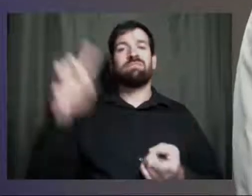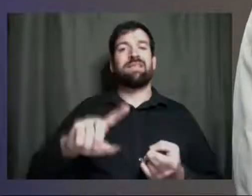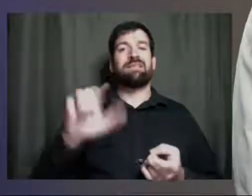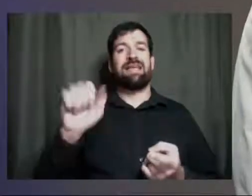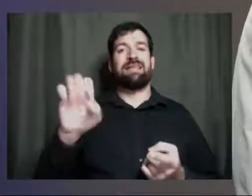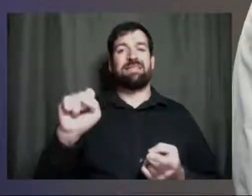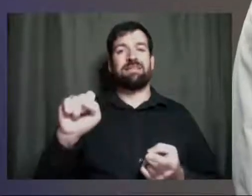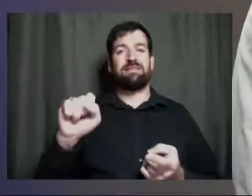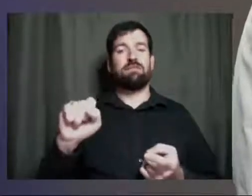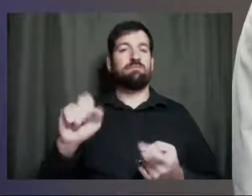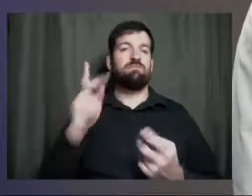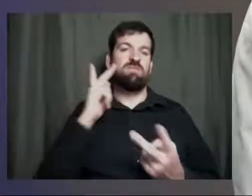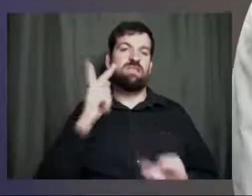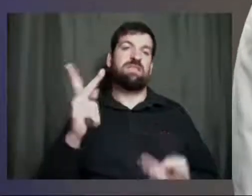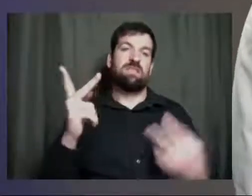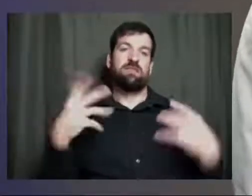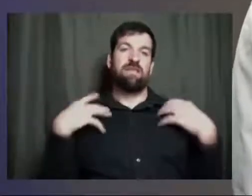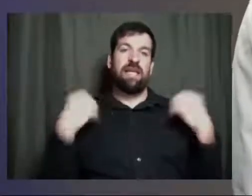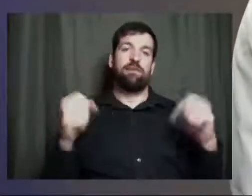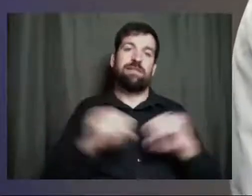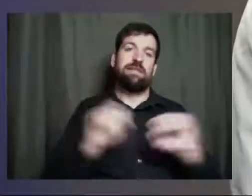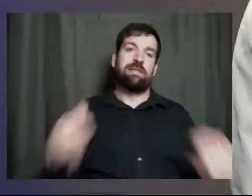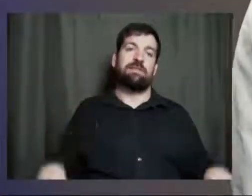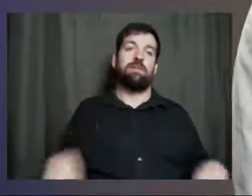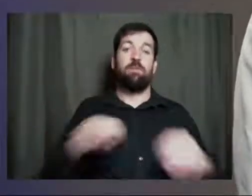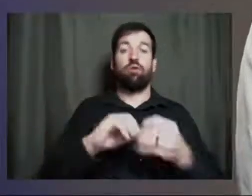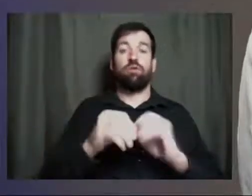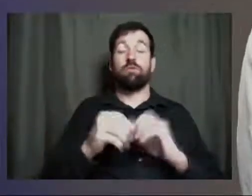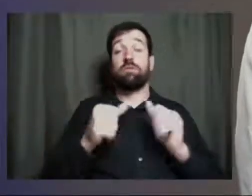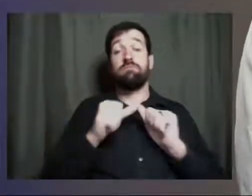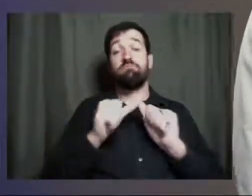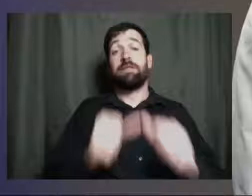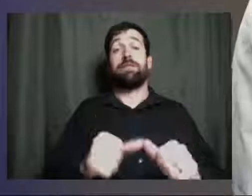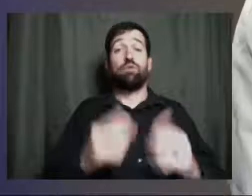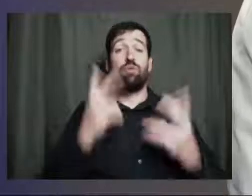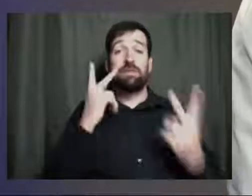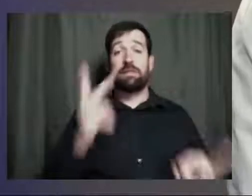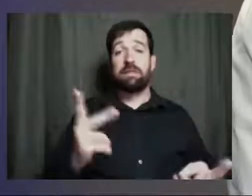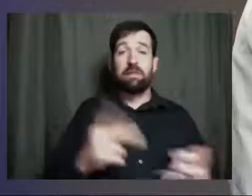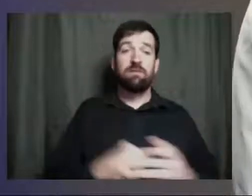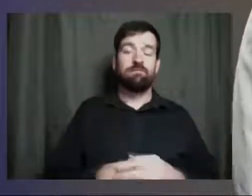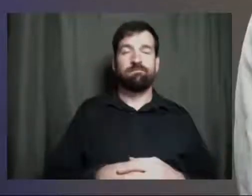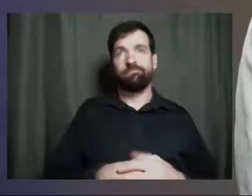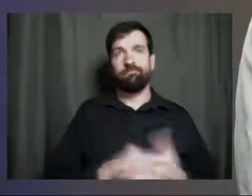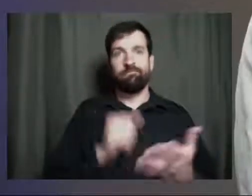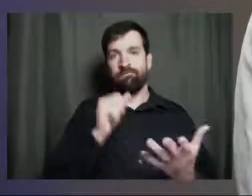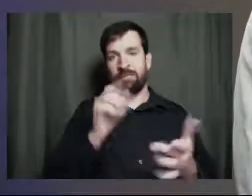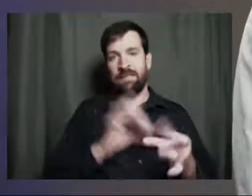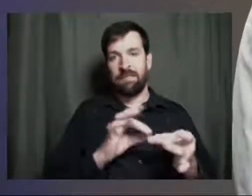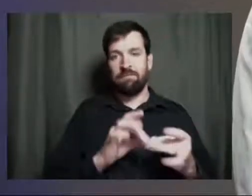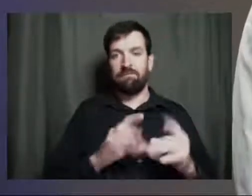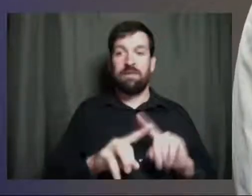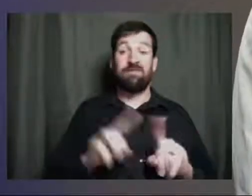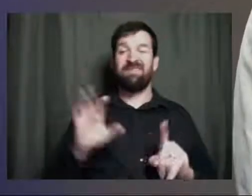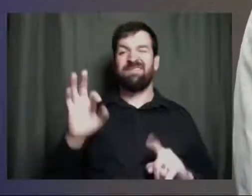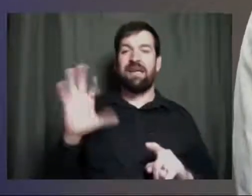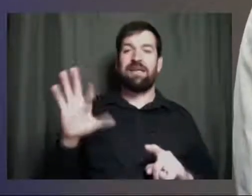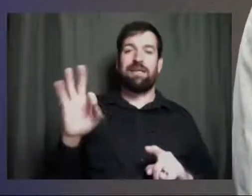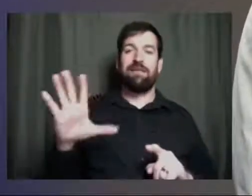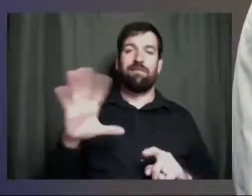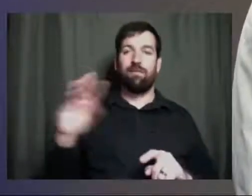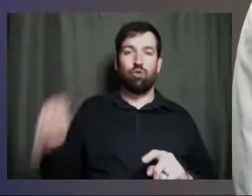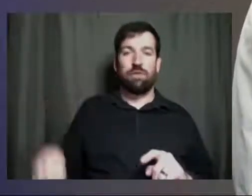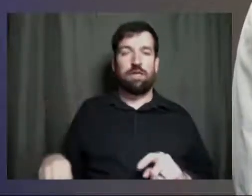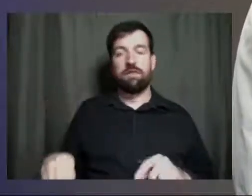in the health system. We continue to see, I mean, I wouldn't say universally, but 95% are not vaccinated